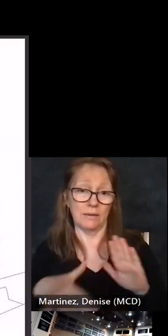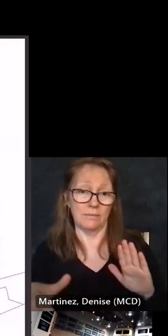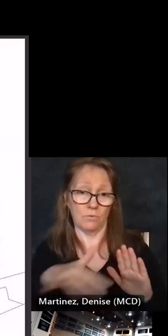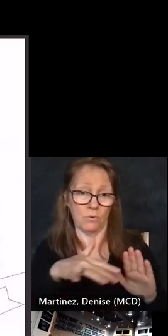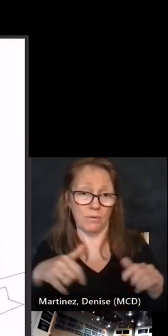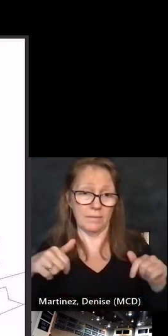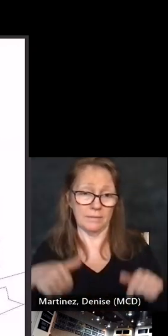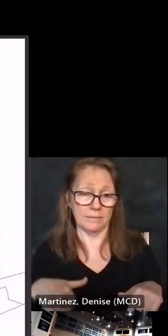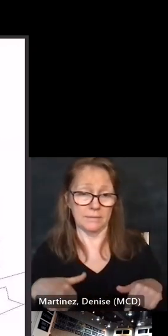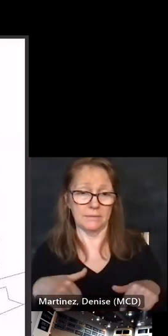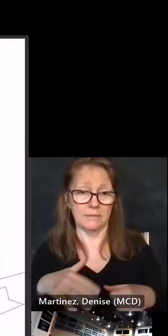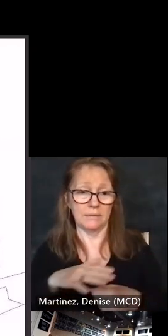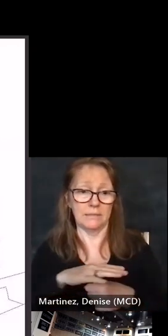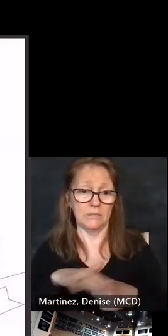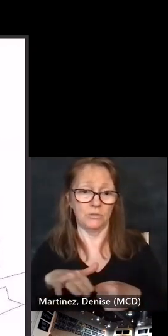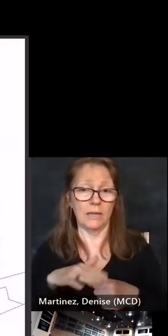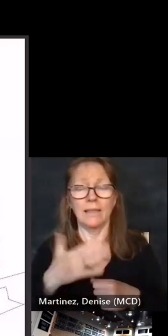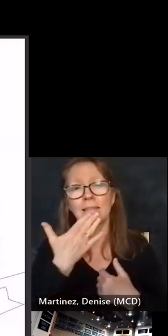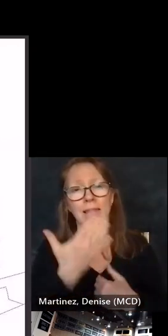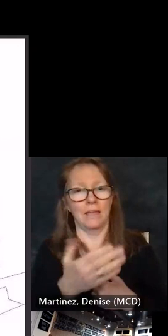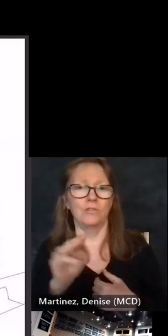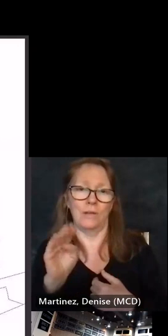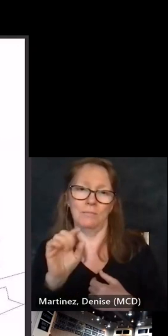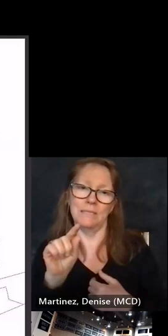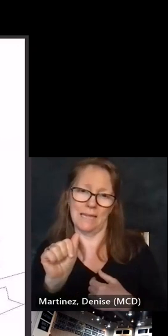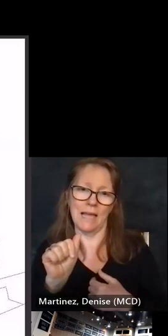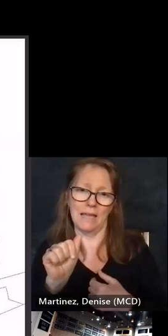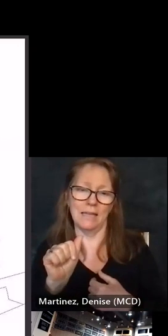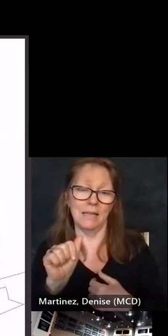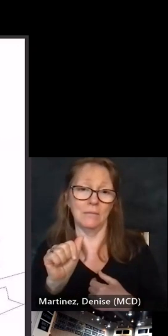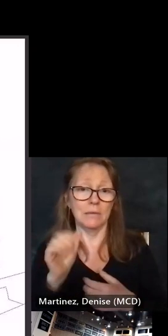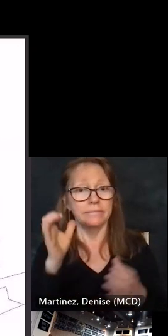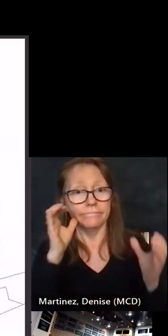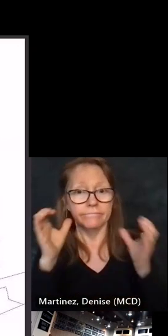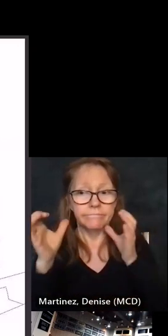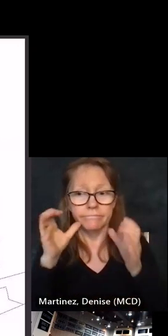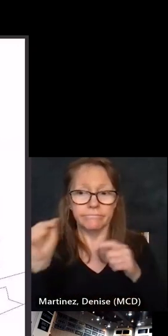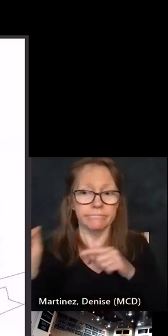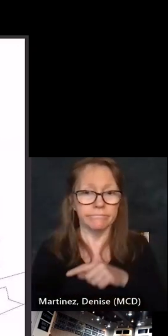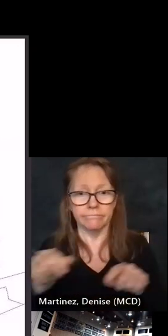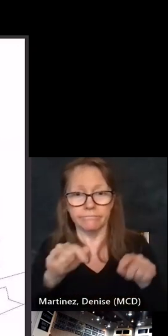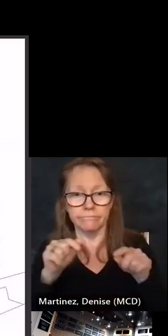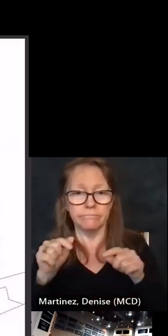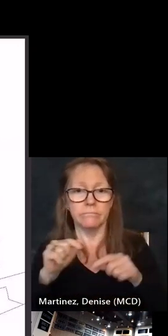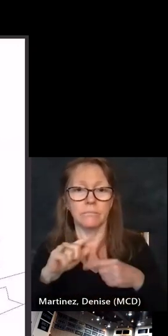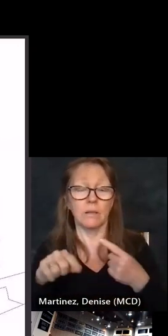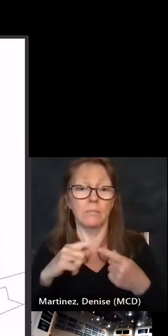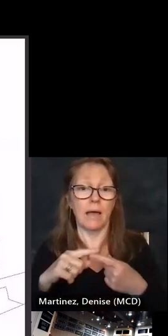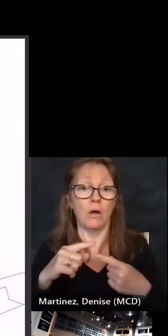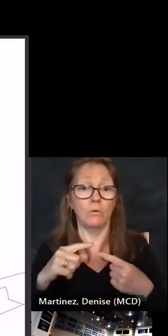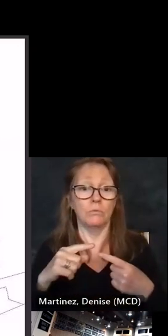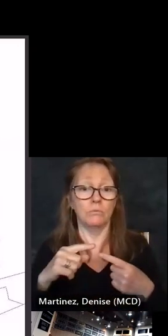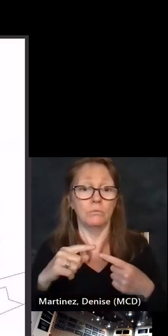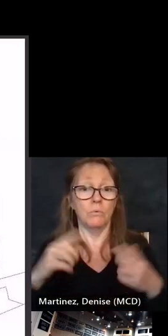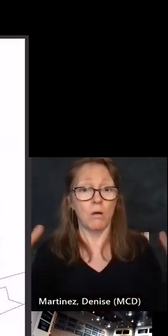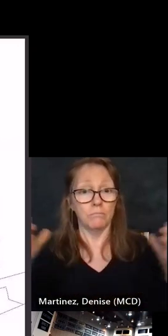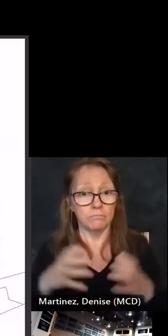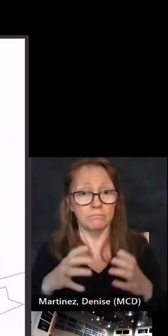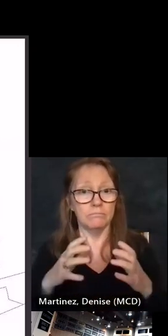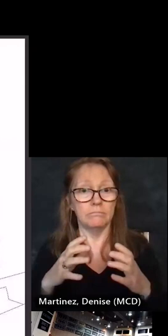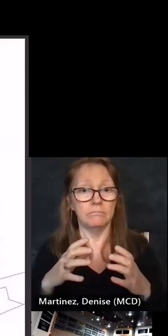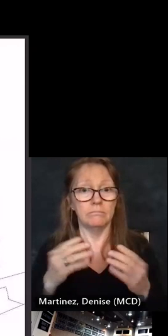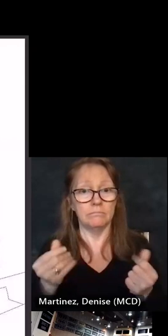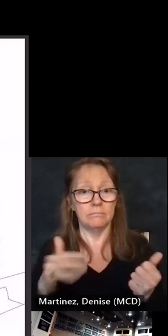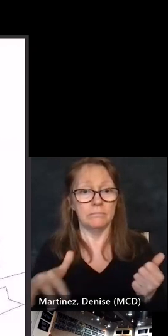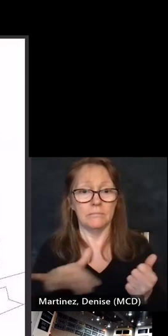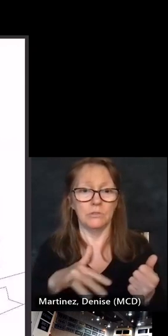I did want to extend a thank you to the MBTA because after hearing from some folks about having an in-person meeting, they accommodated this ask. So